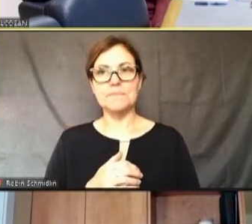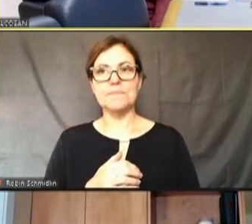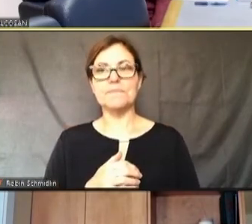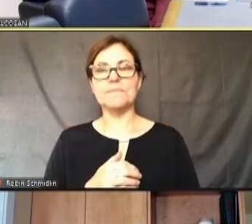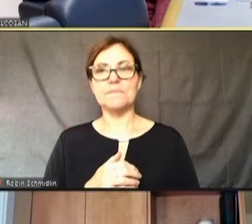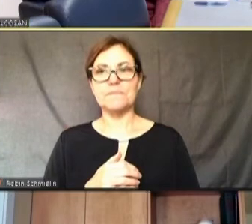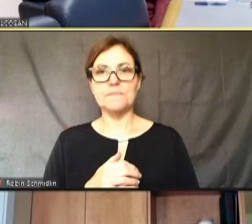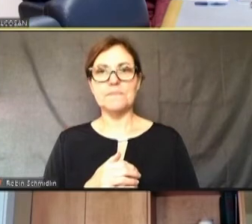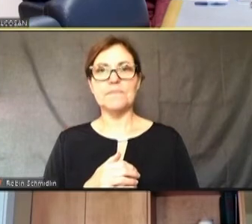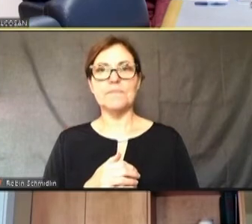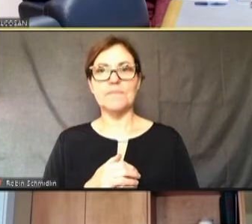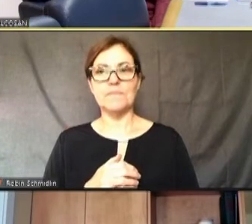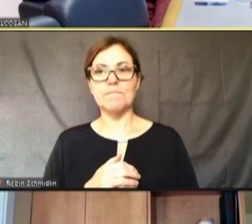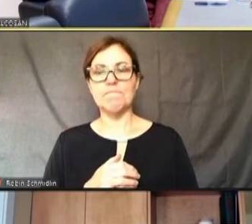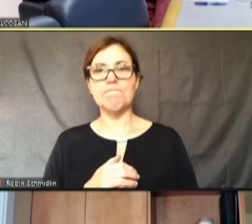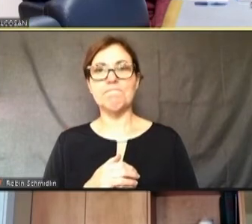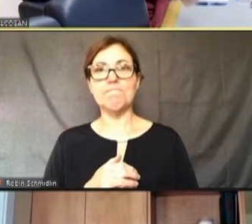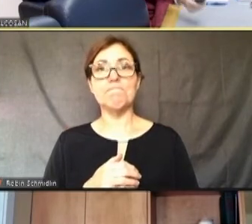Right, Joey.